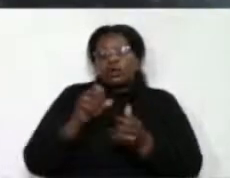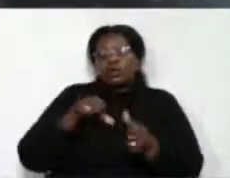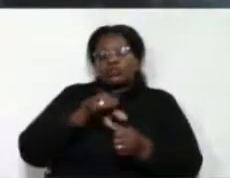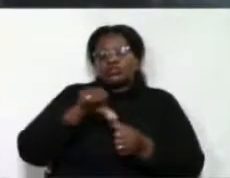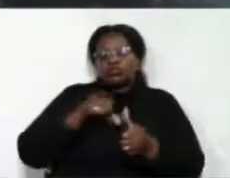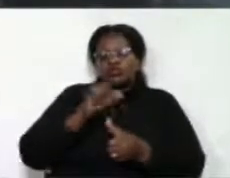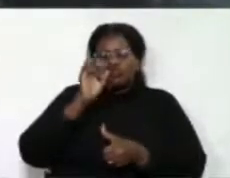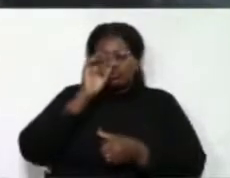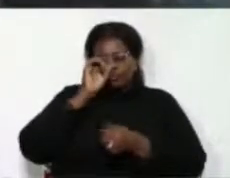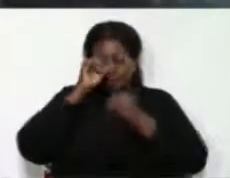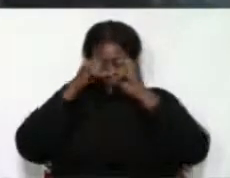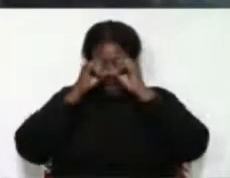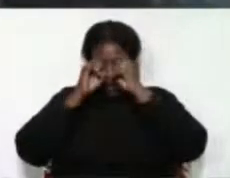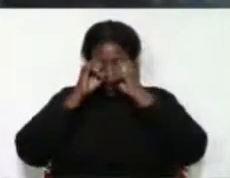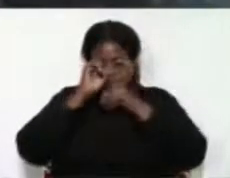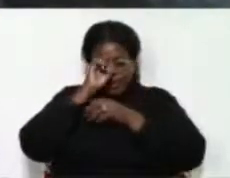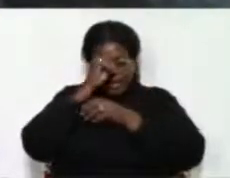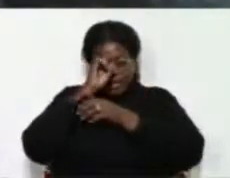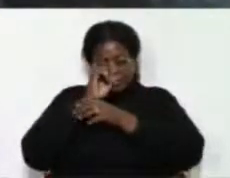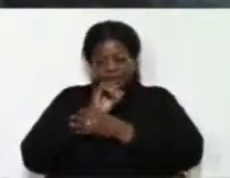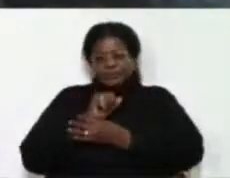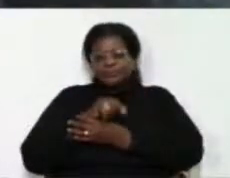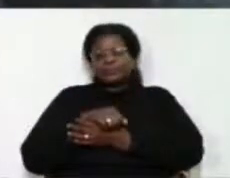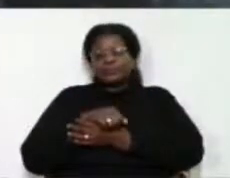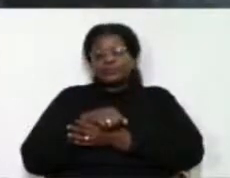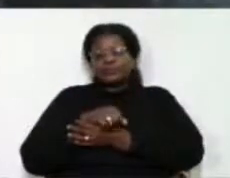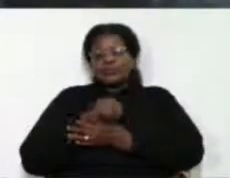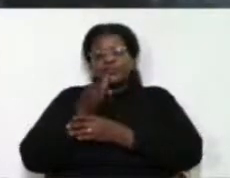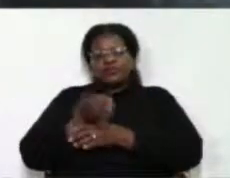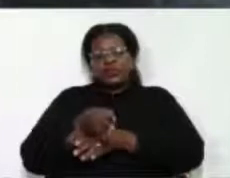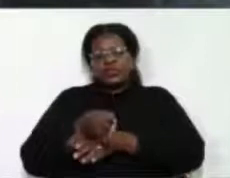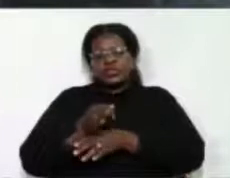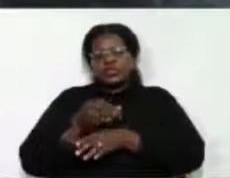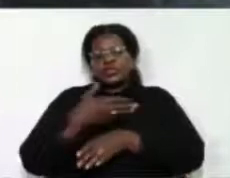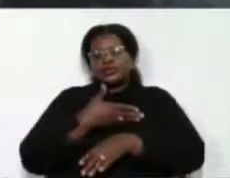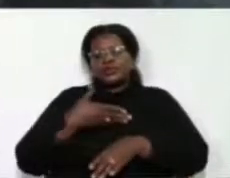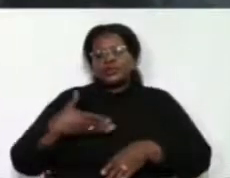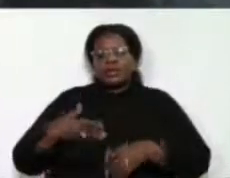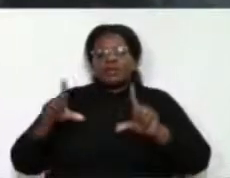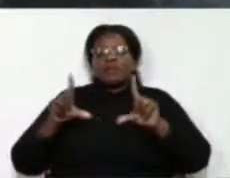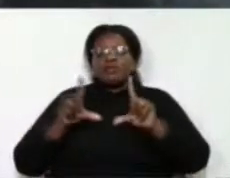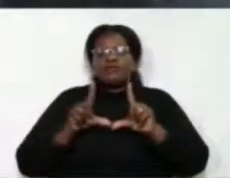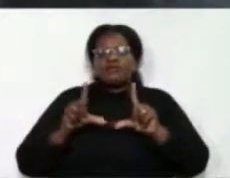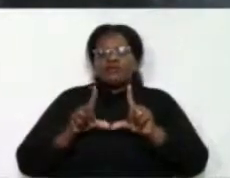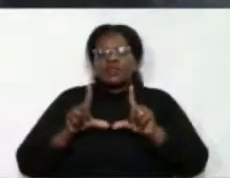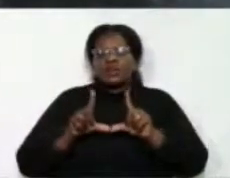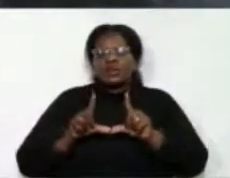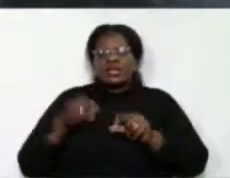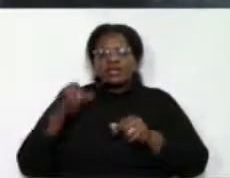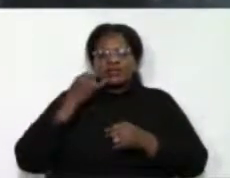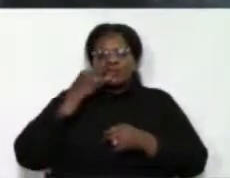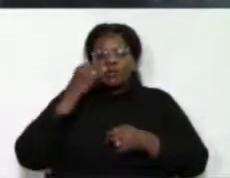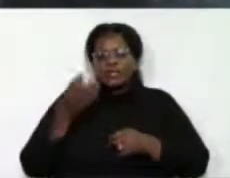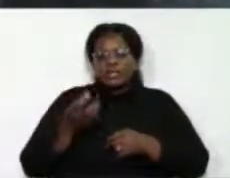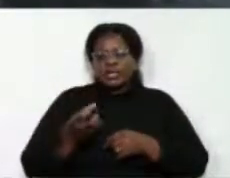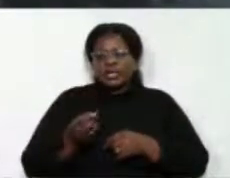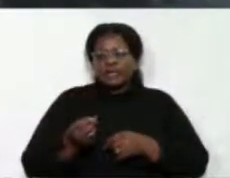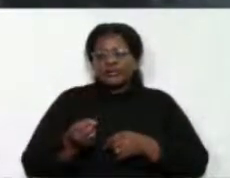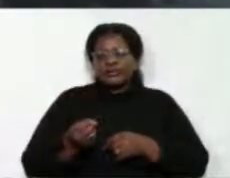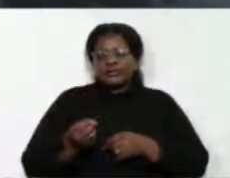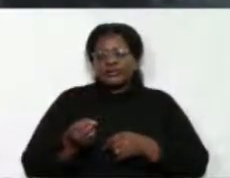Startup Namibia and also Future Females Windhoek. You'll find the details there and the link where you